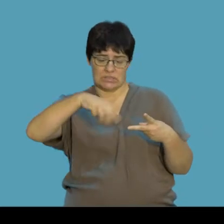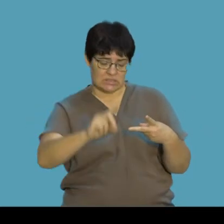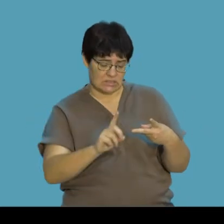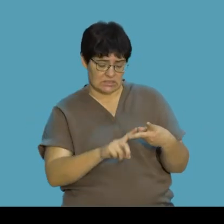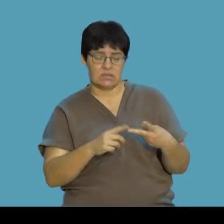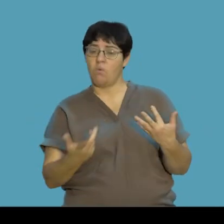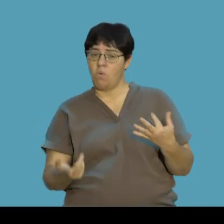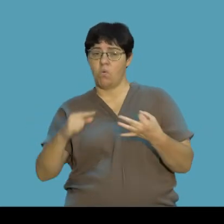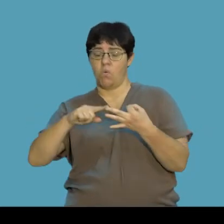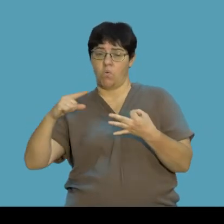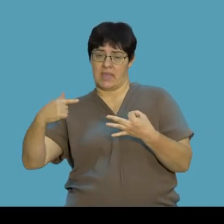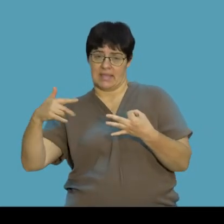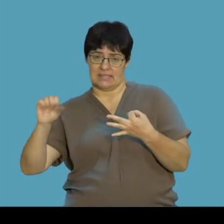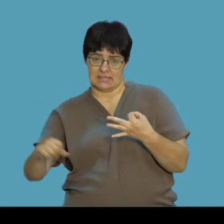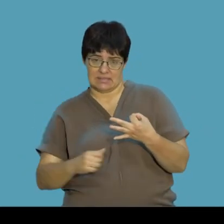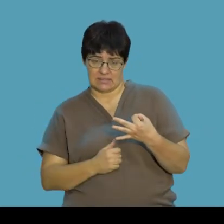liquid,